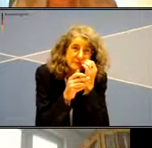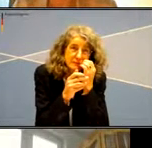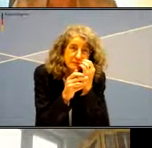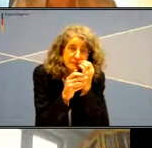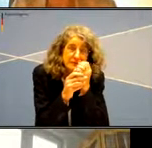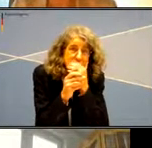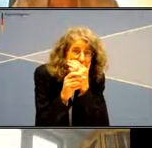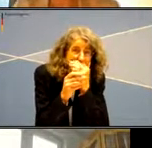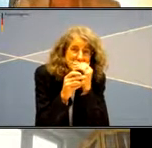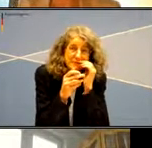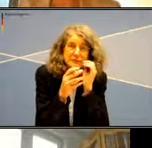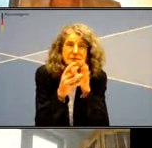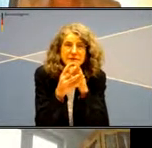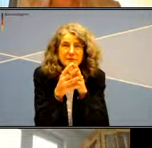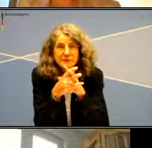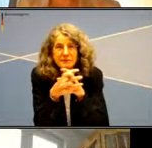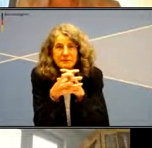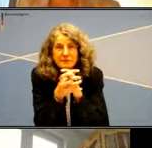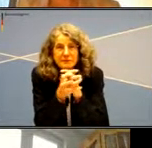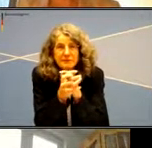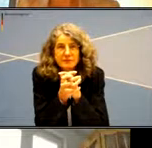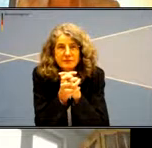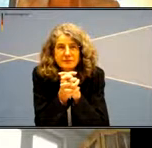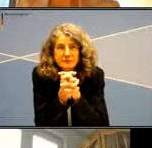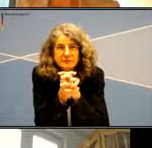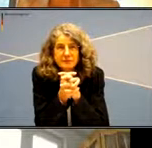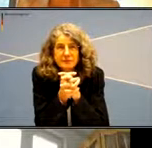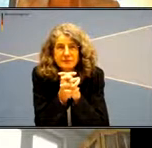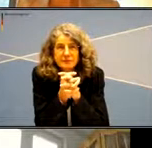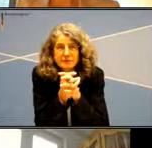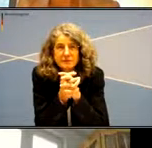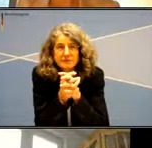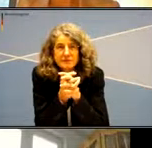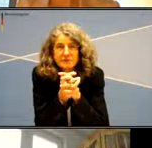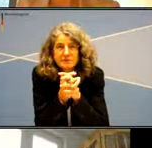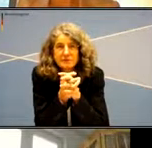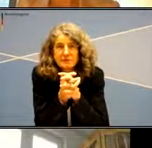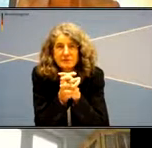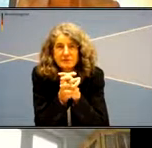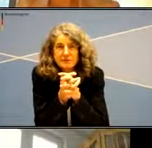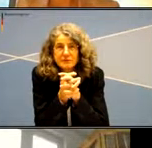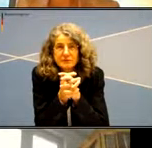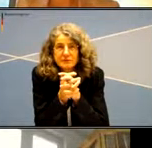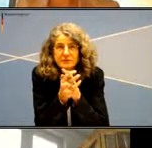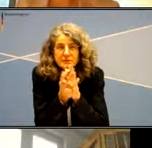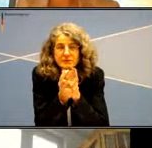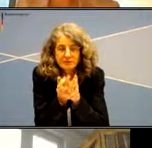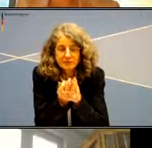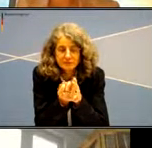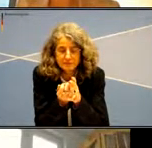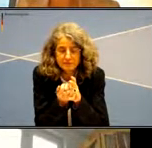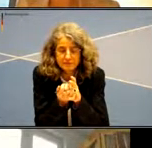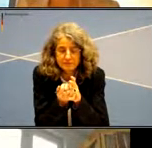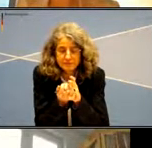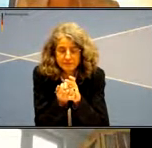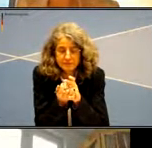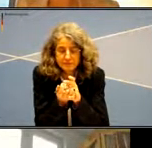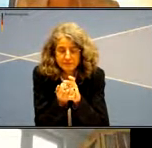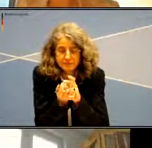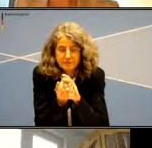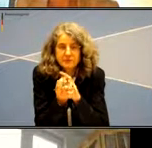street, but at least for my village or my commune, I would like to know how I compare. So not just with the average, but I would like to compare with the people who live near